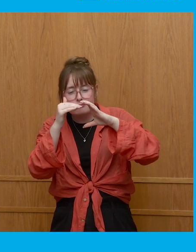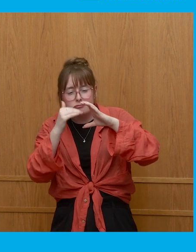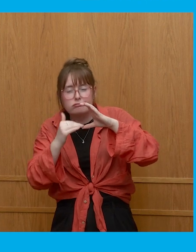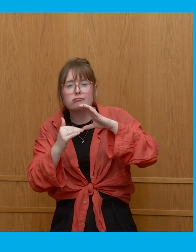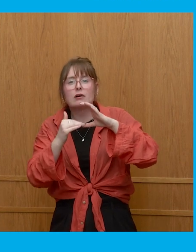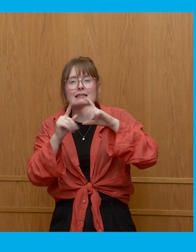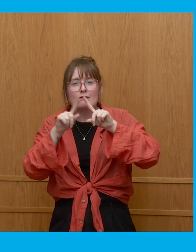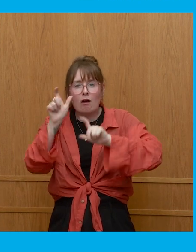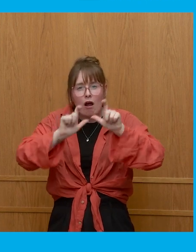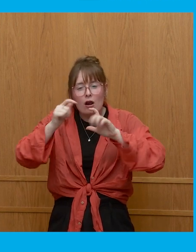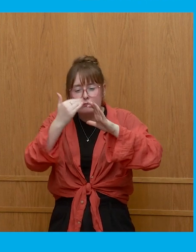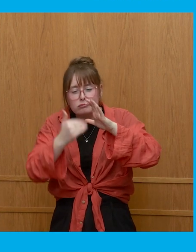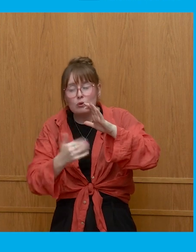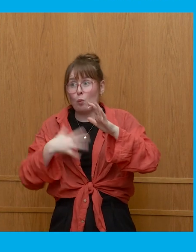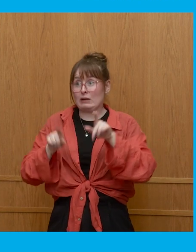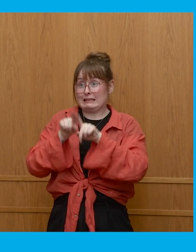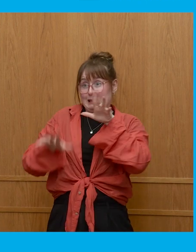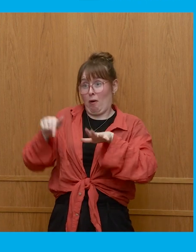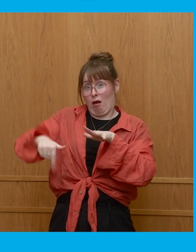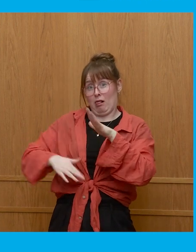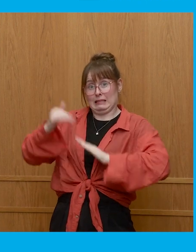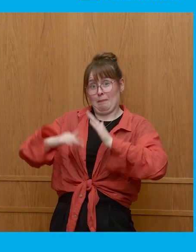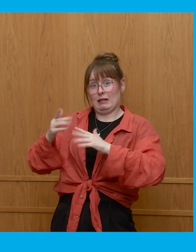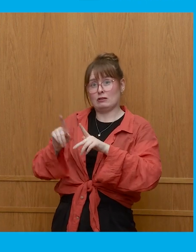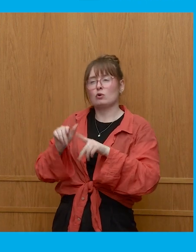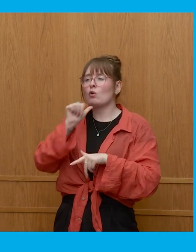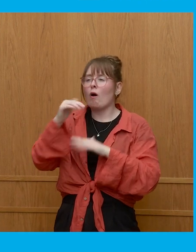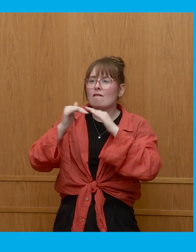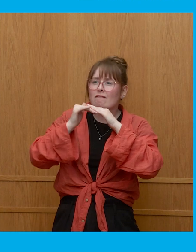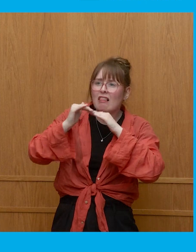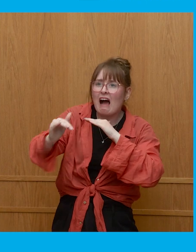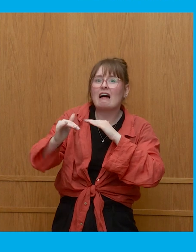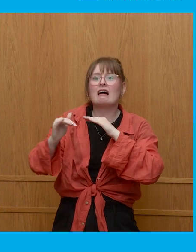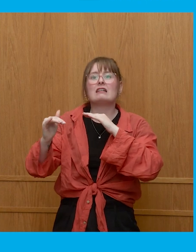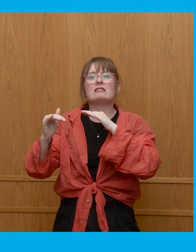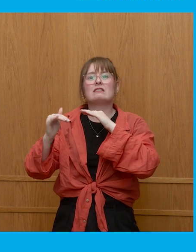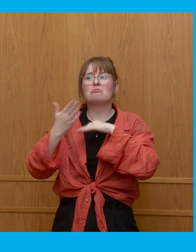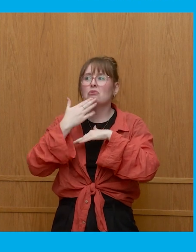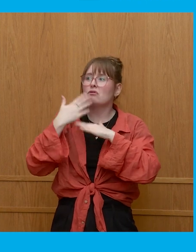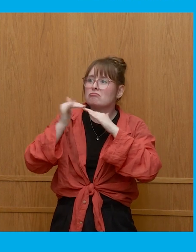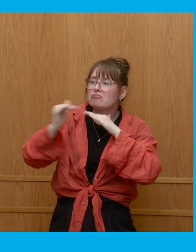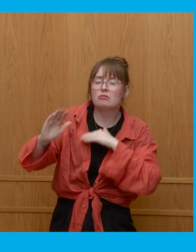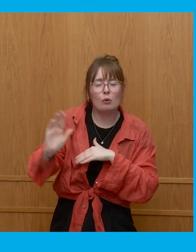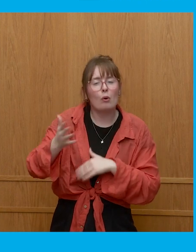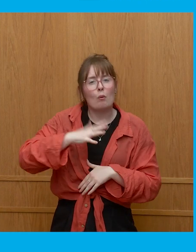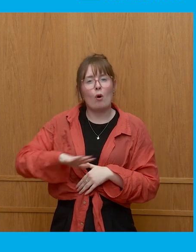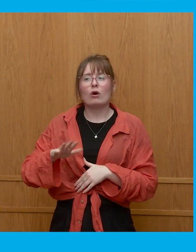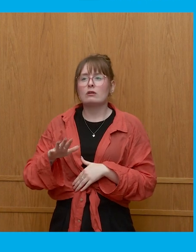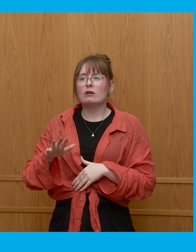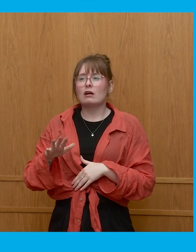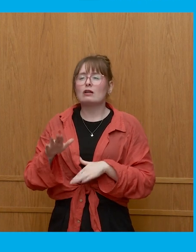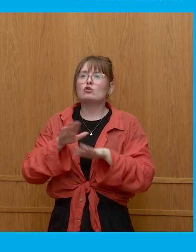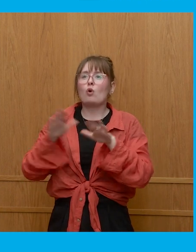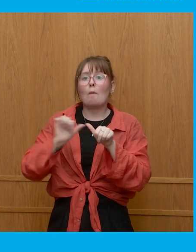colors. So the facade is not a flat building. It's not a kind of a